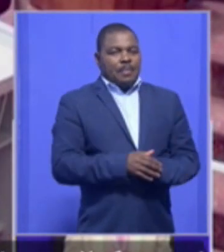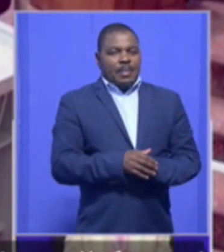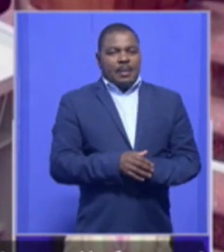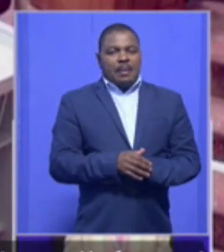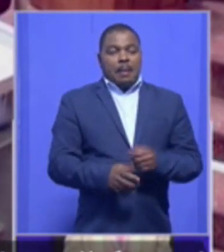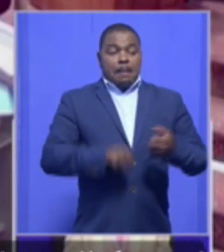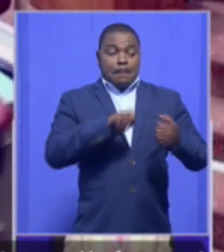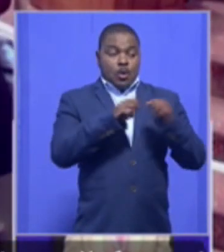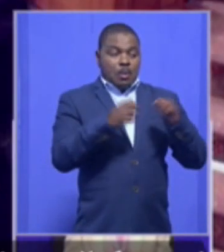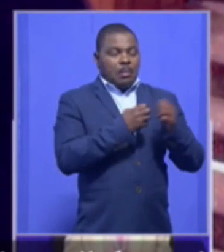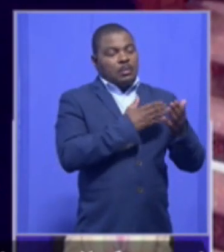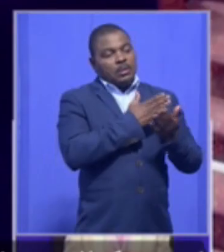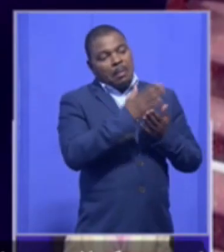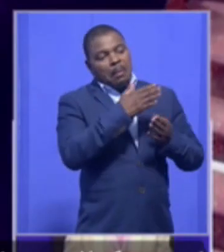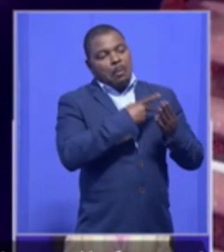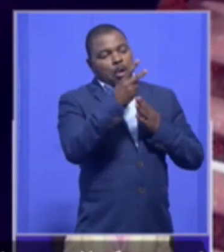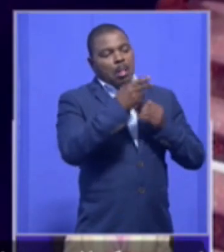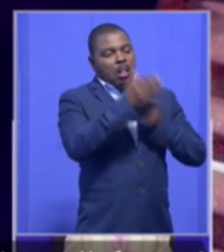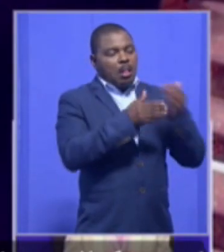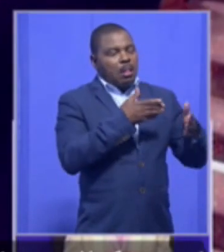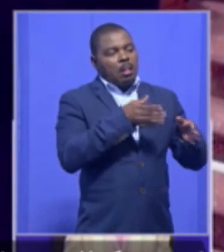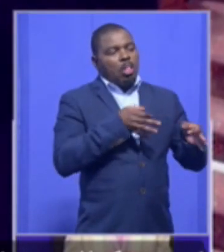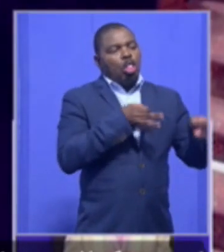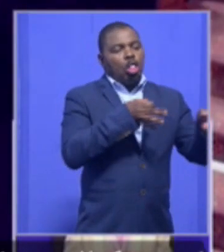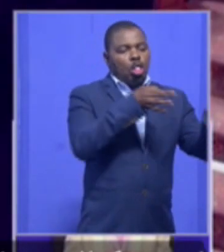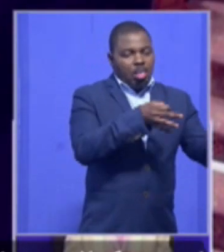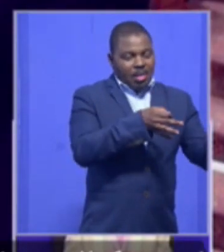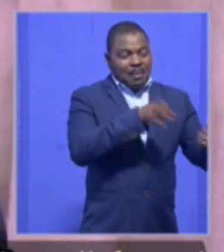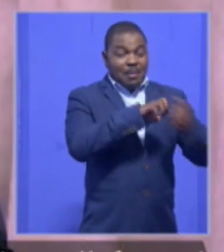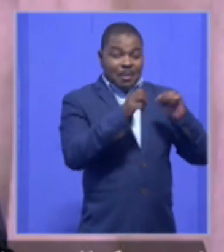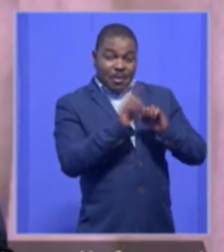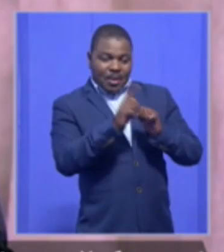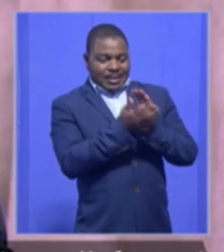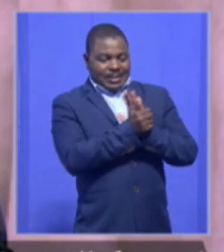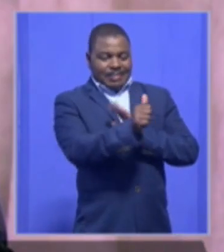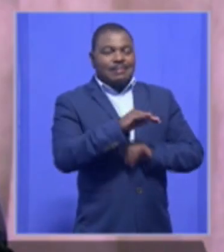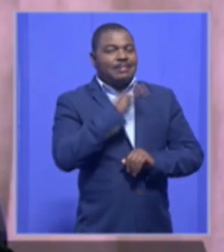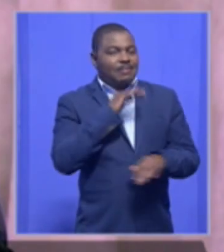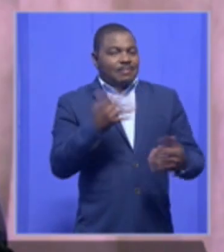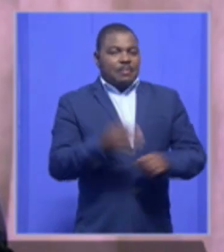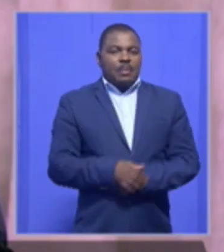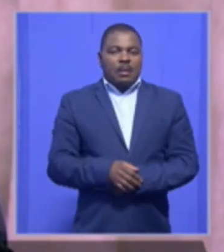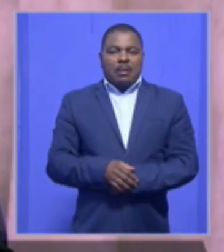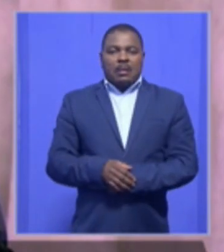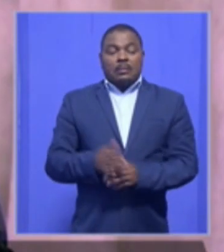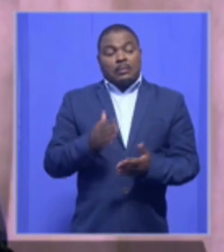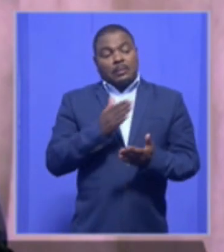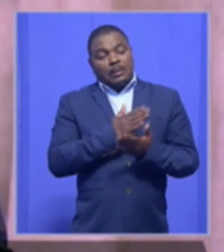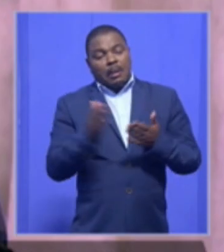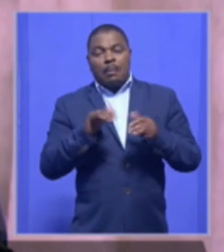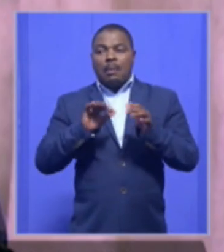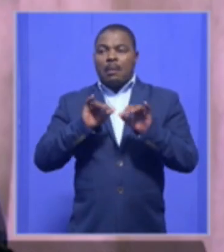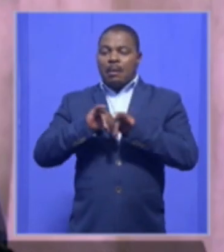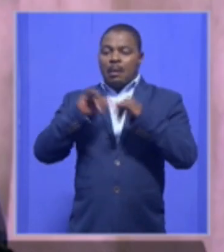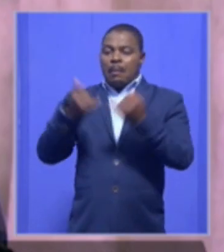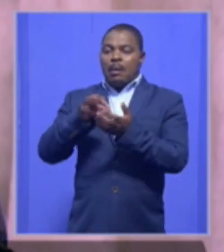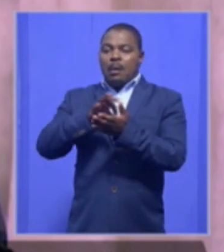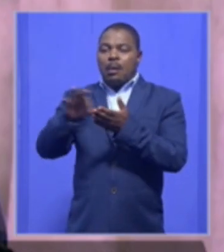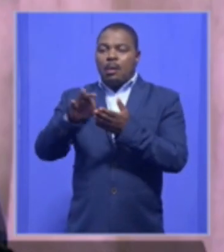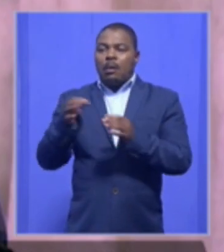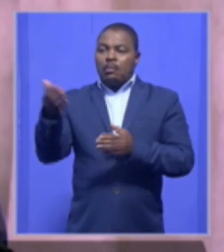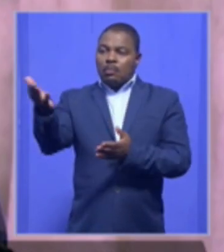fetšwe ga diprotšeke ka nako ke go hloka bokgoni. Where you find that contractors that are appointed, then they go into